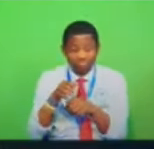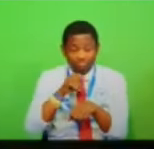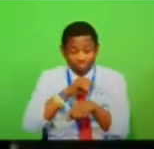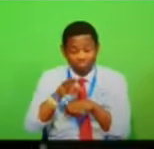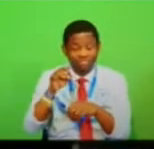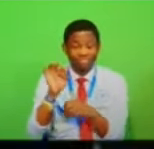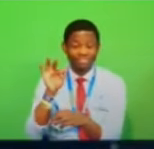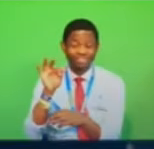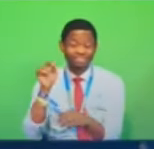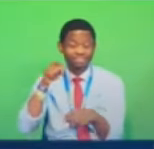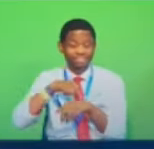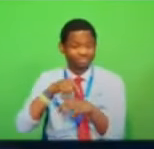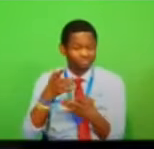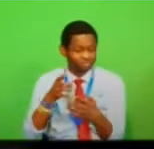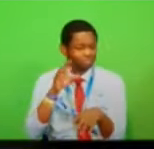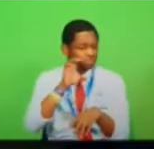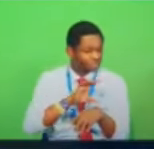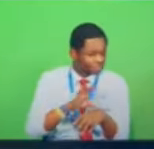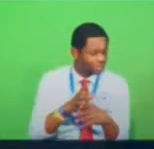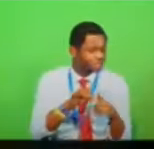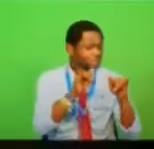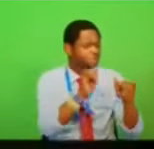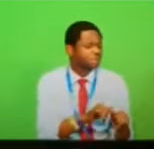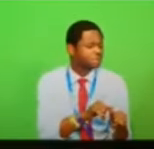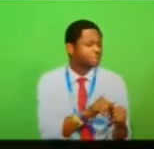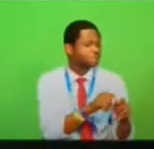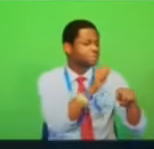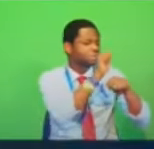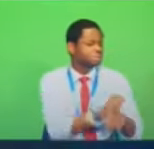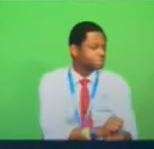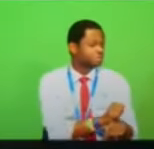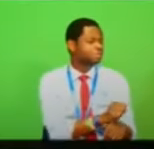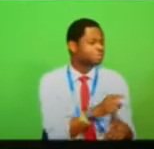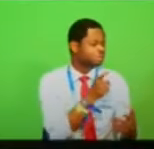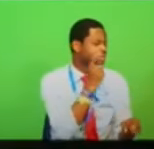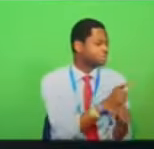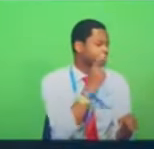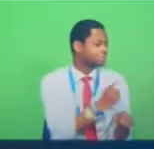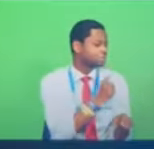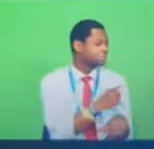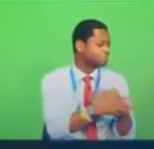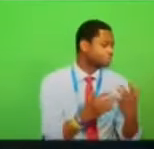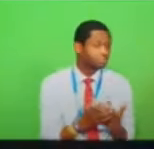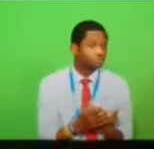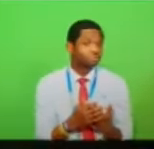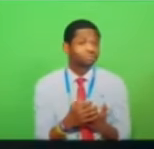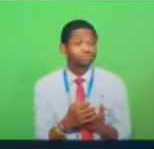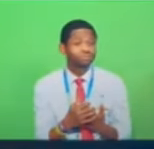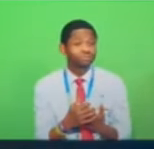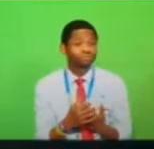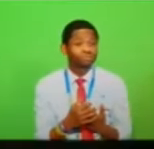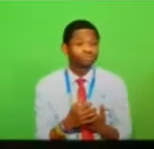systems for meetings, welfare, offerings, have become stronger in the post-COVID era,